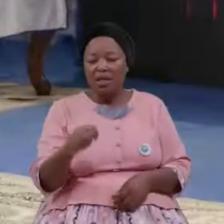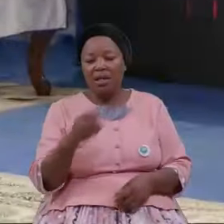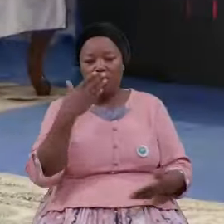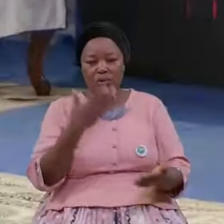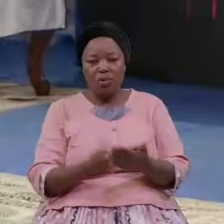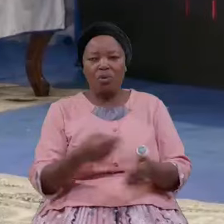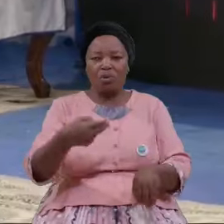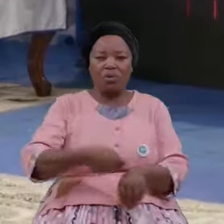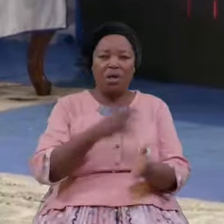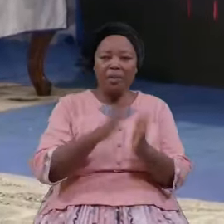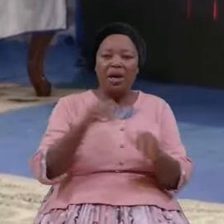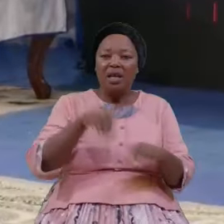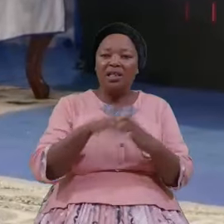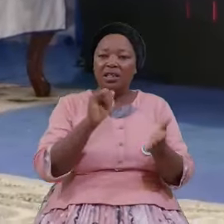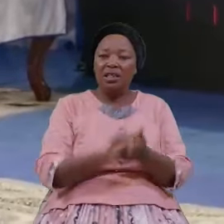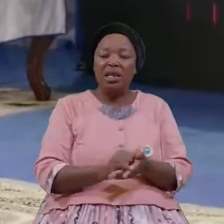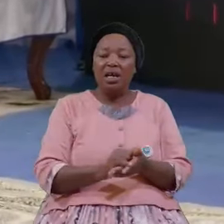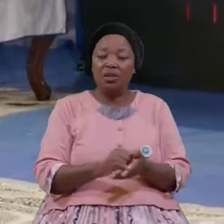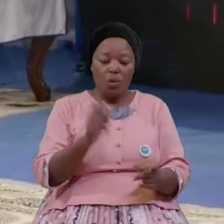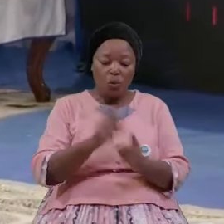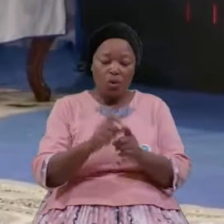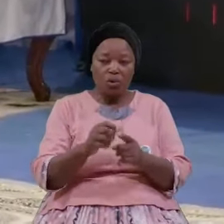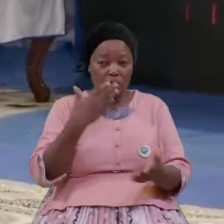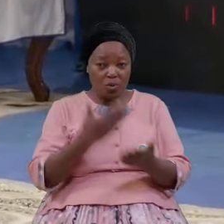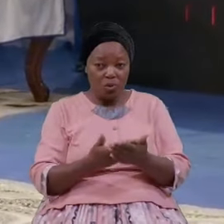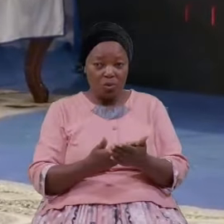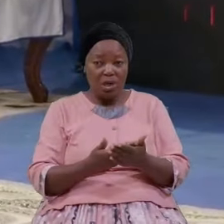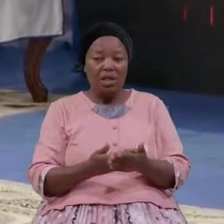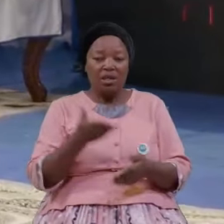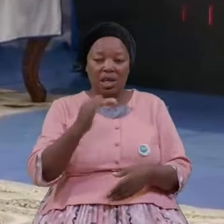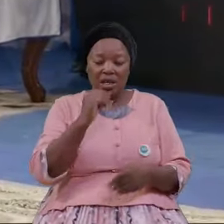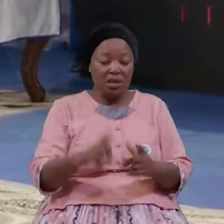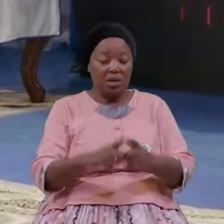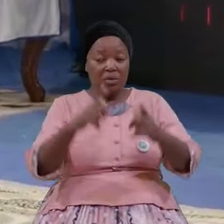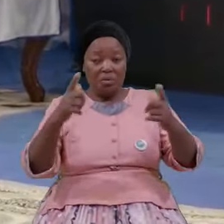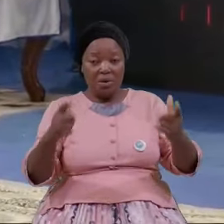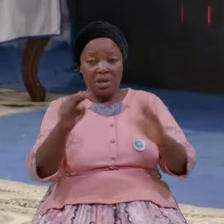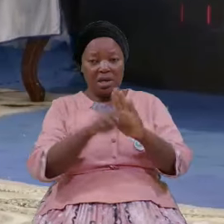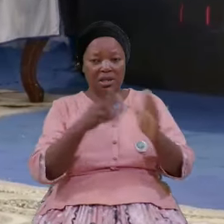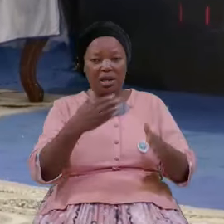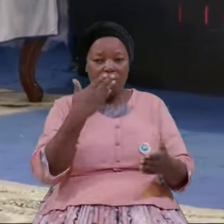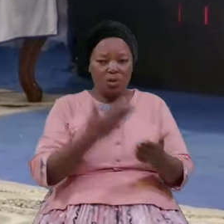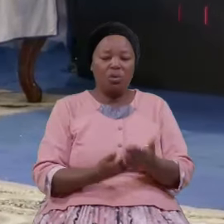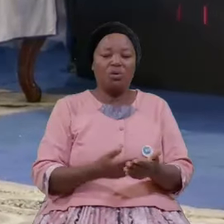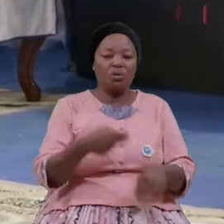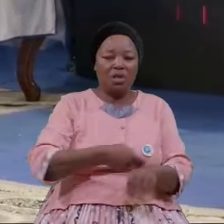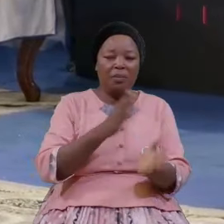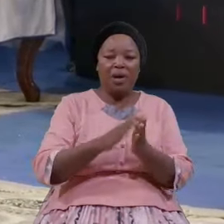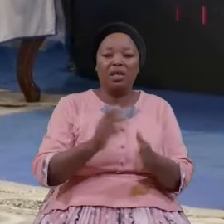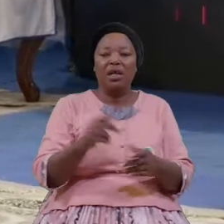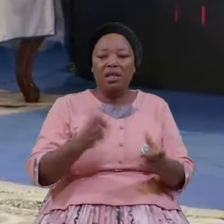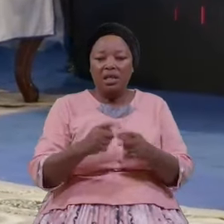good, there's greatness there. You're the great shepherd. There's glory there. The glorious shepherd. There is